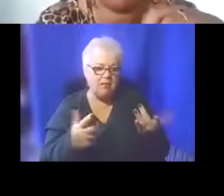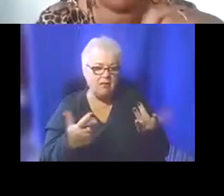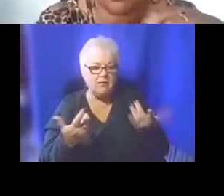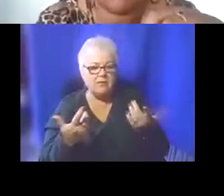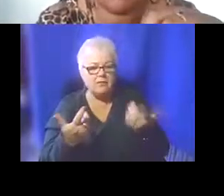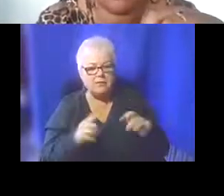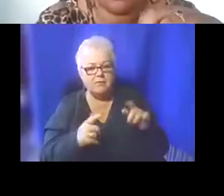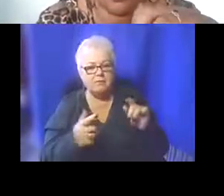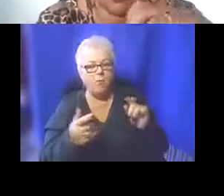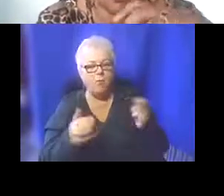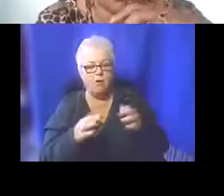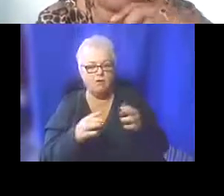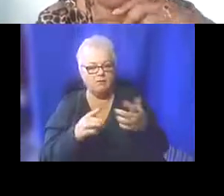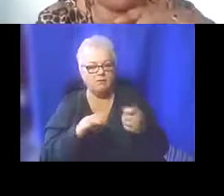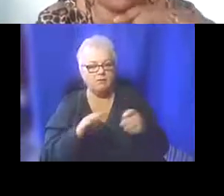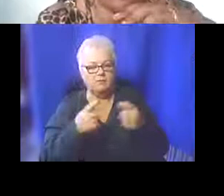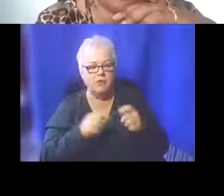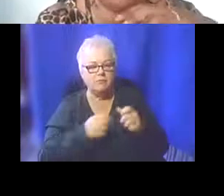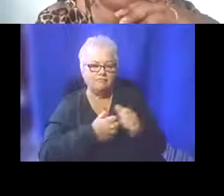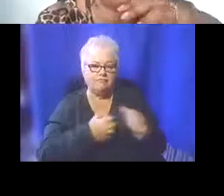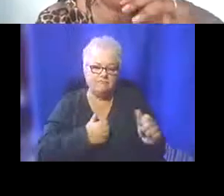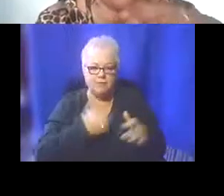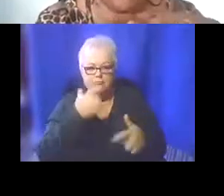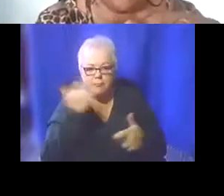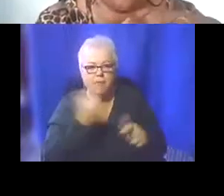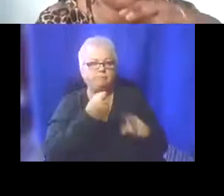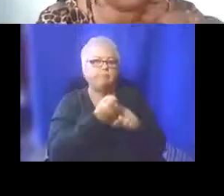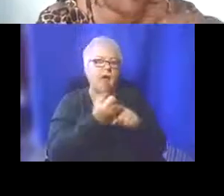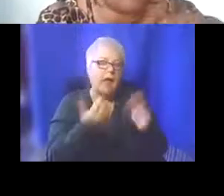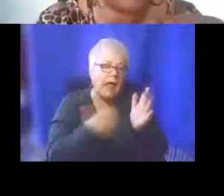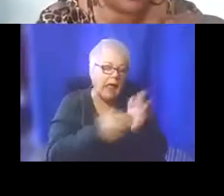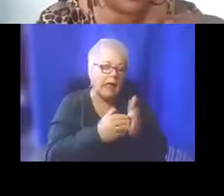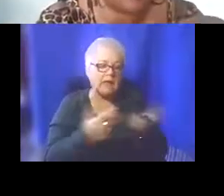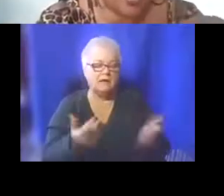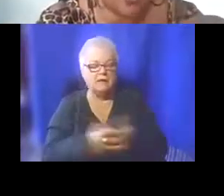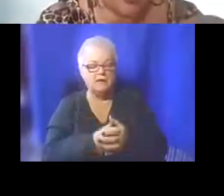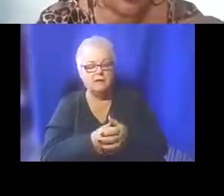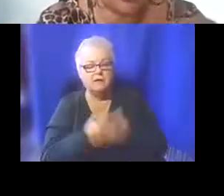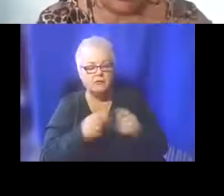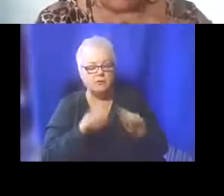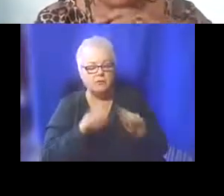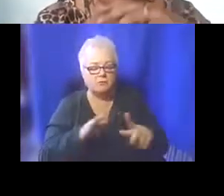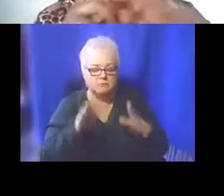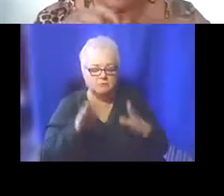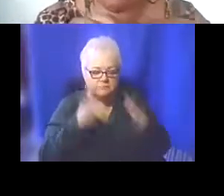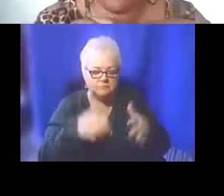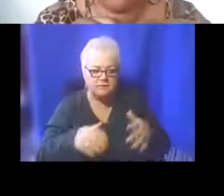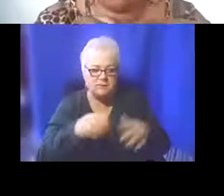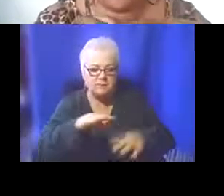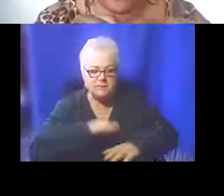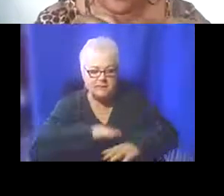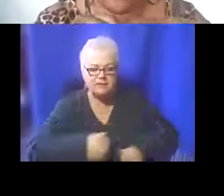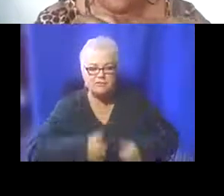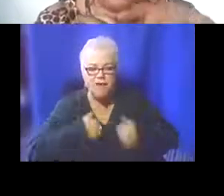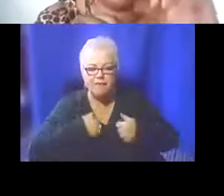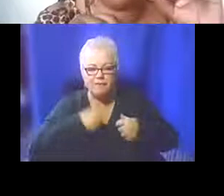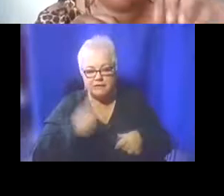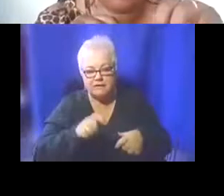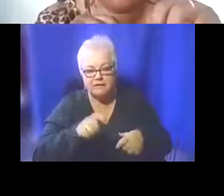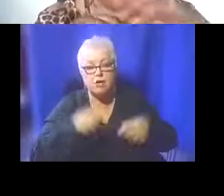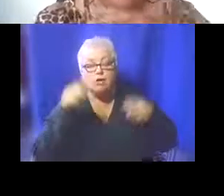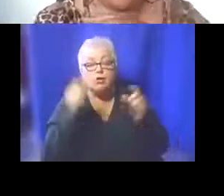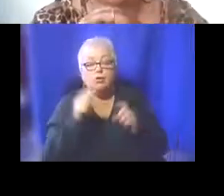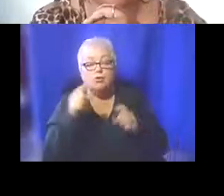re-traumatizing as possible. They really are aimed to center the survivor's needs and realities. So trauma-informed care is